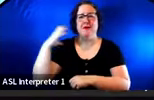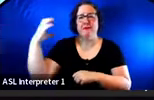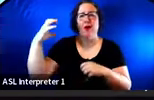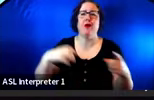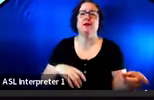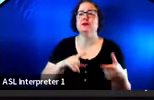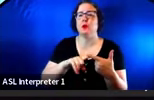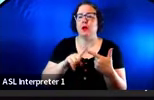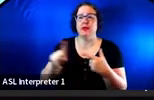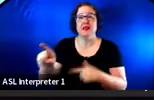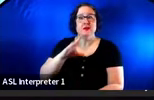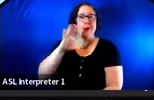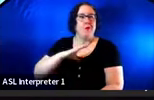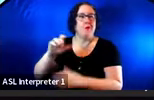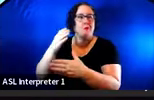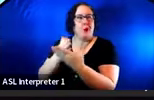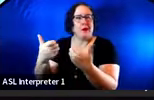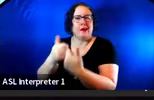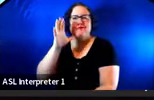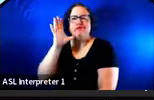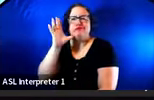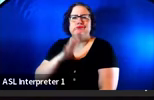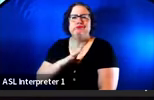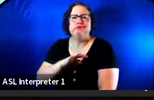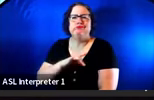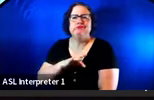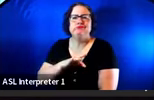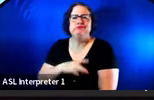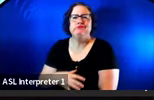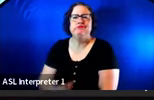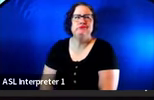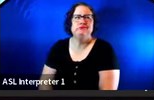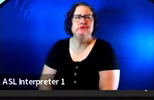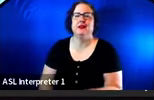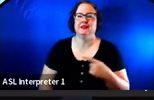about this game, right? Those are those shared connection experiences that people are seeking.